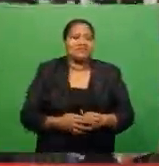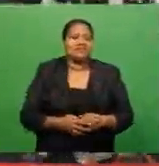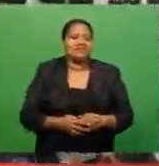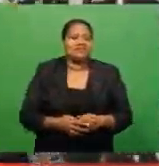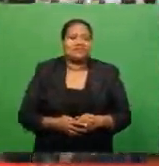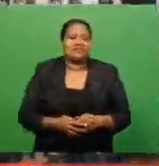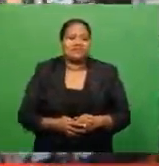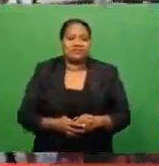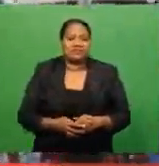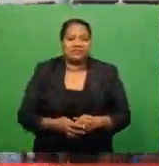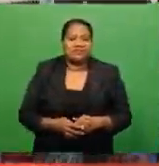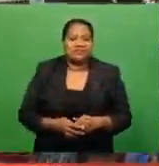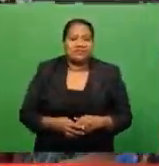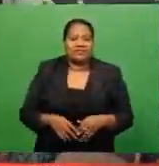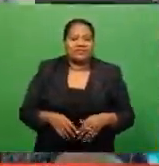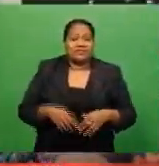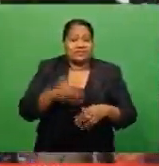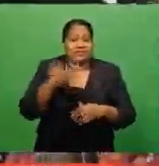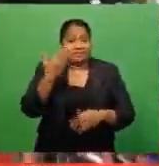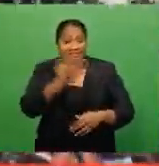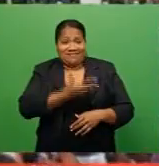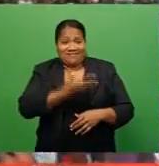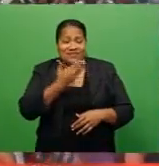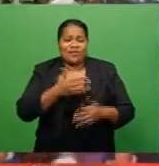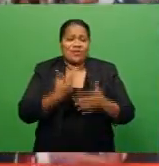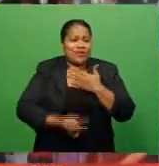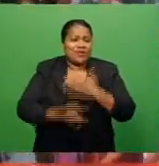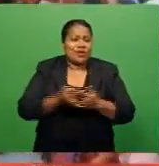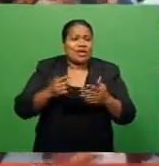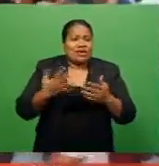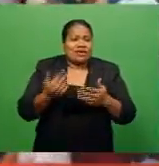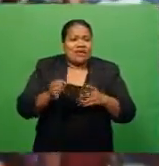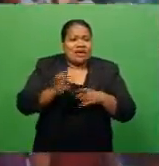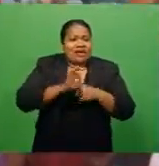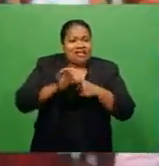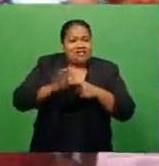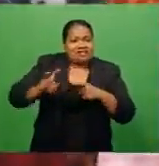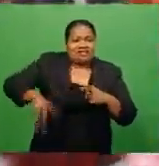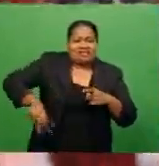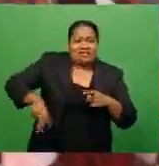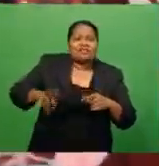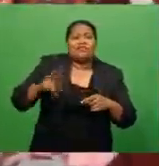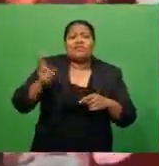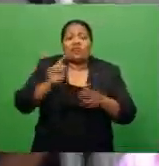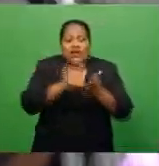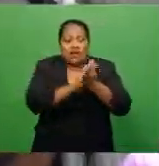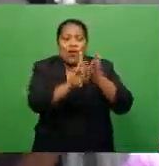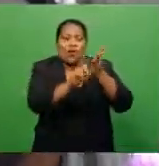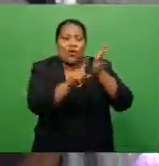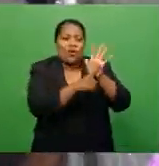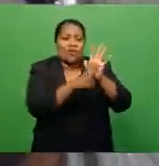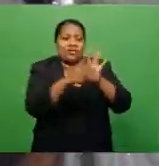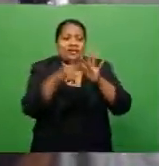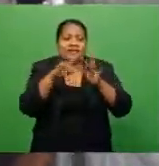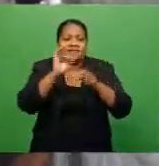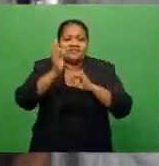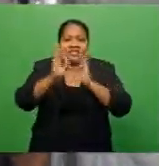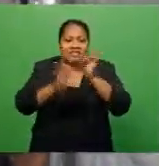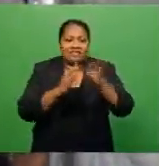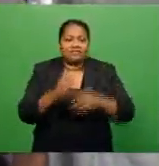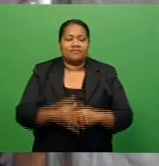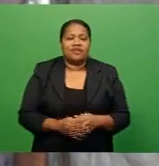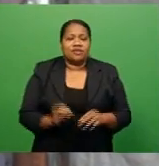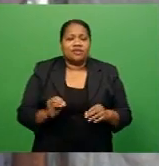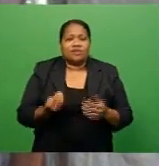fun-filled atmosphere filled with colors and dance to mark the Holi festival. It's simply amazing. After COVID-19, people are coming